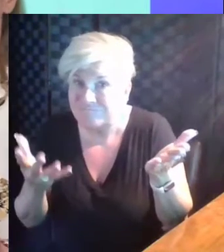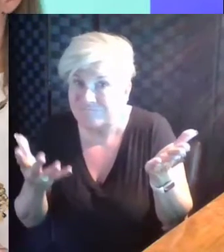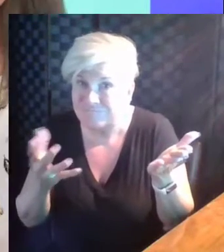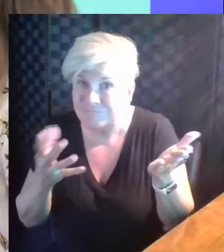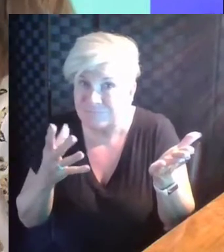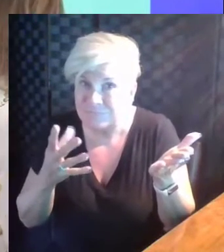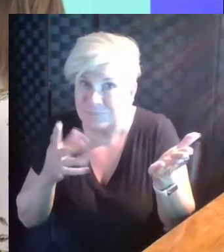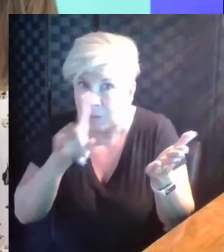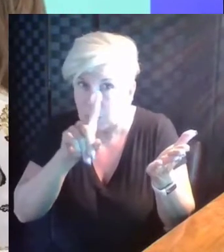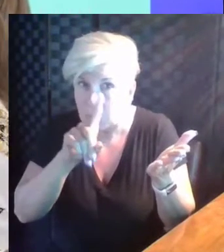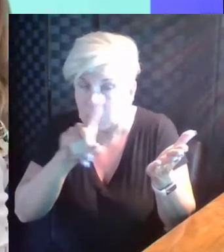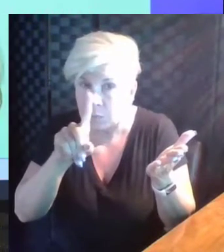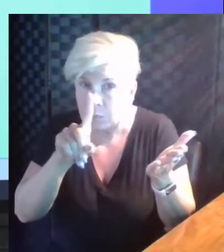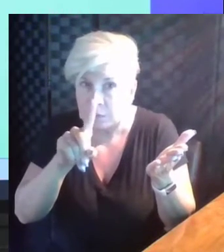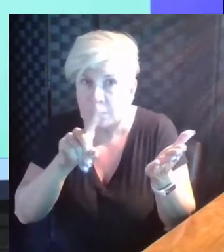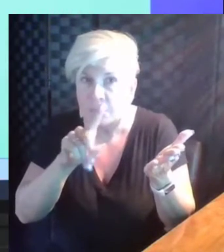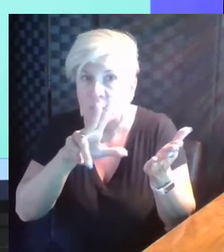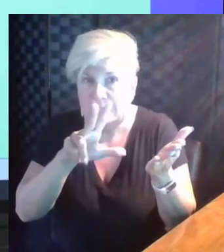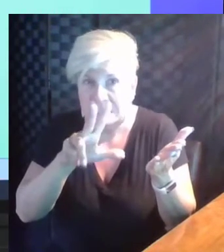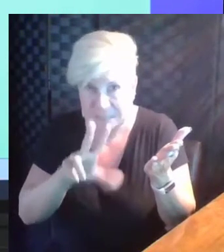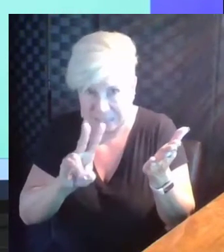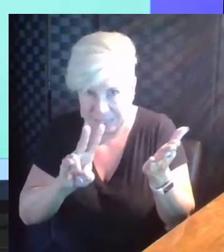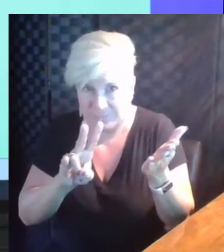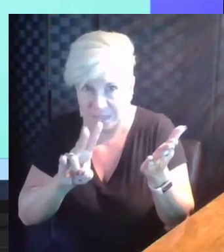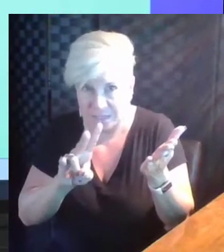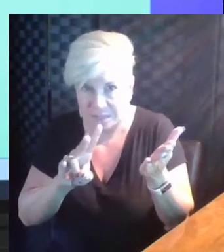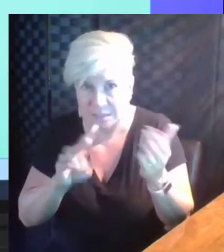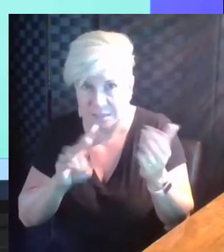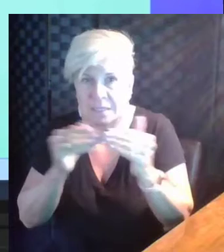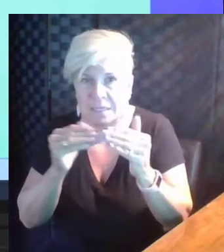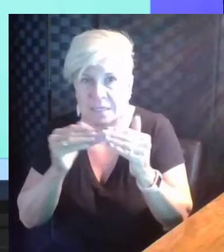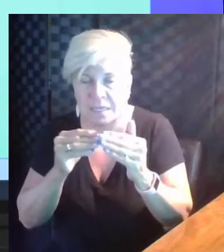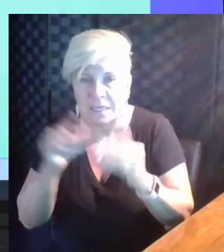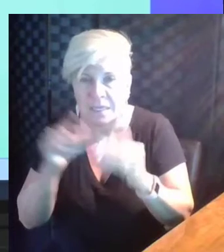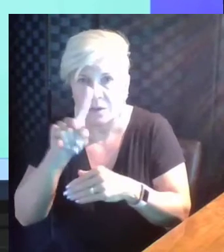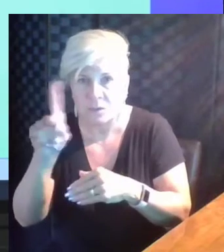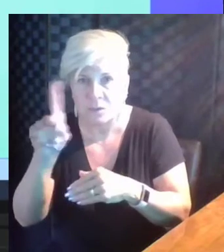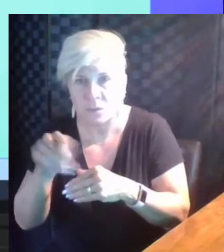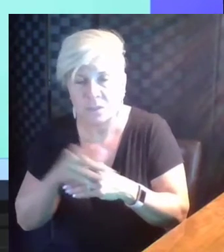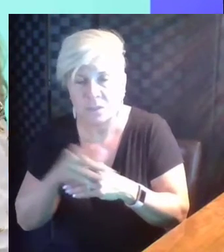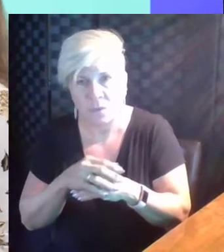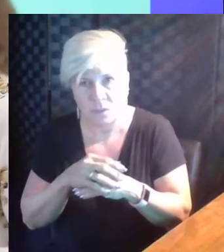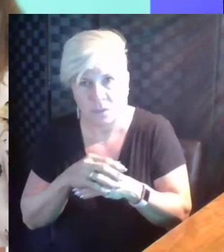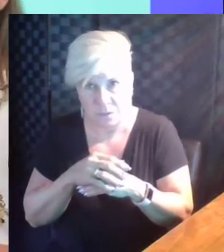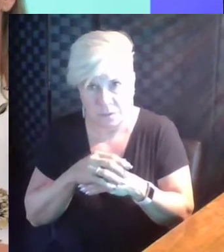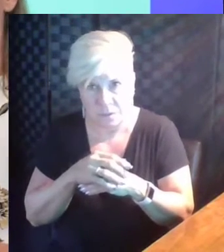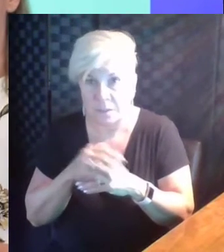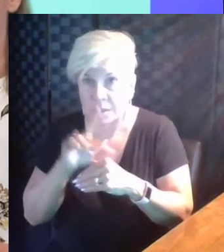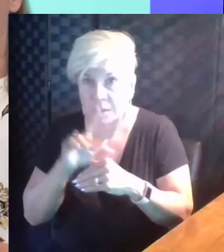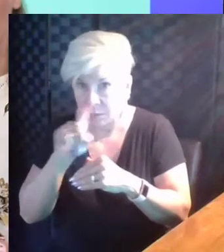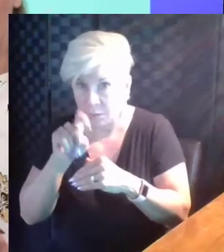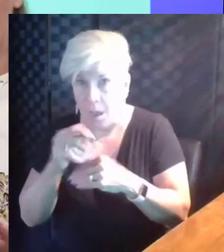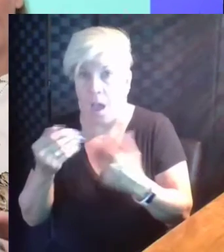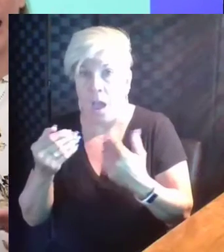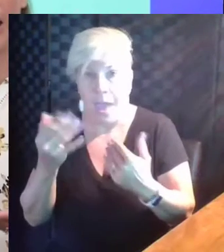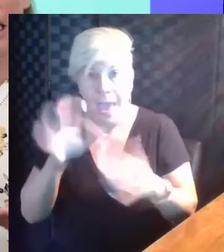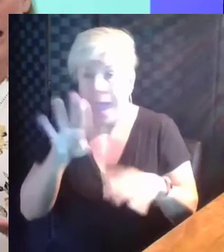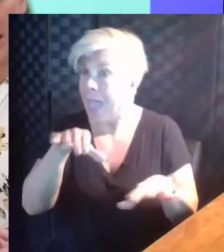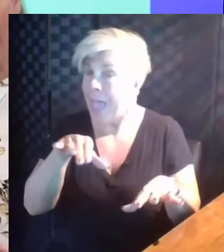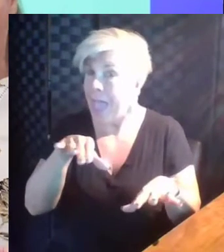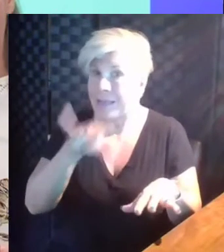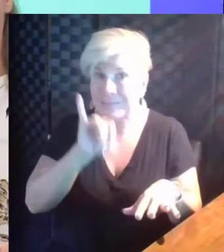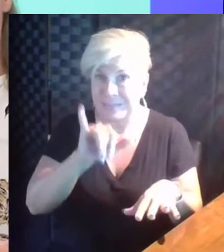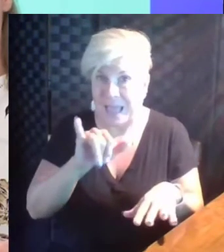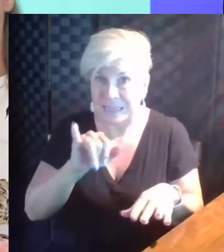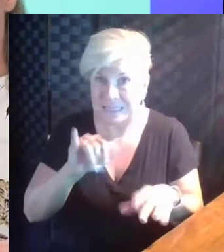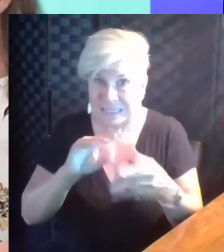away a part. Well, let's take away 37. That will give us our unknown number. Hey,